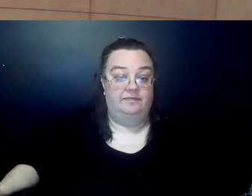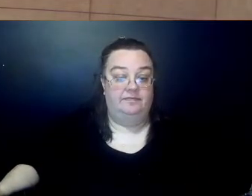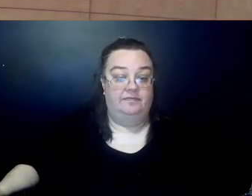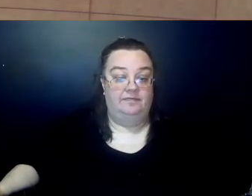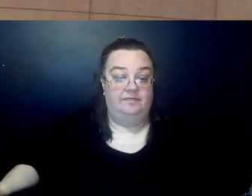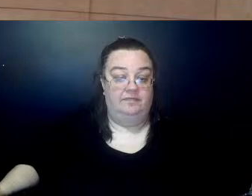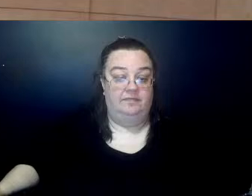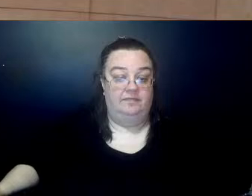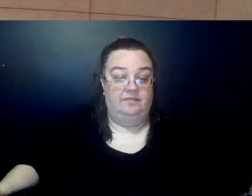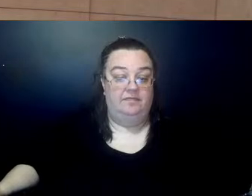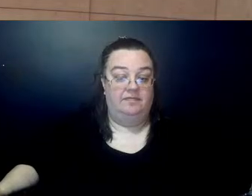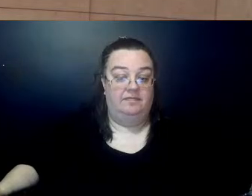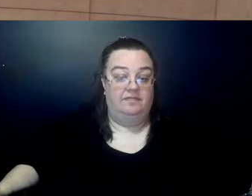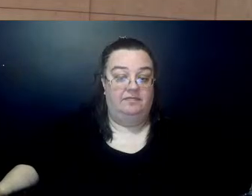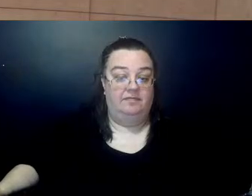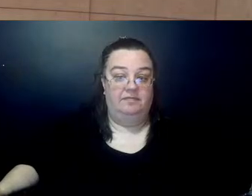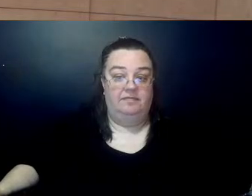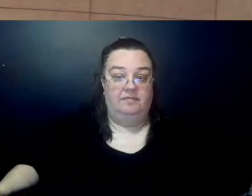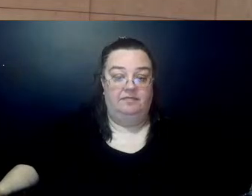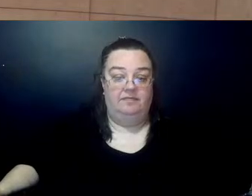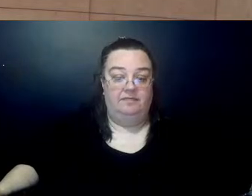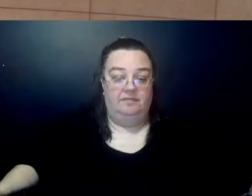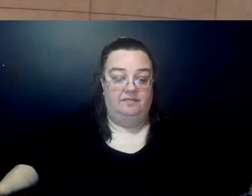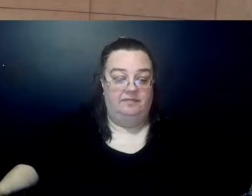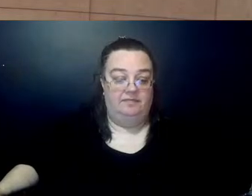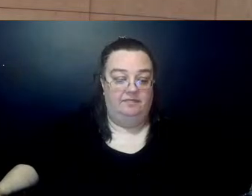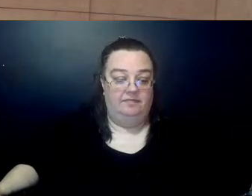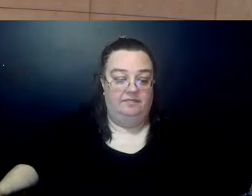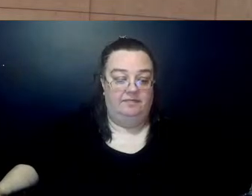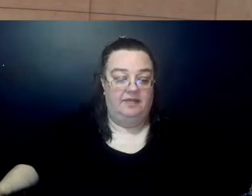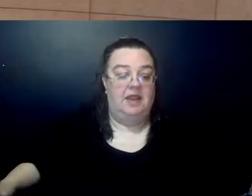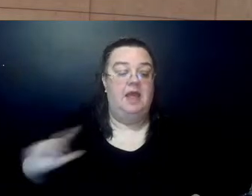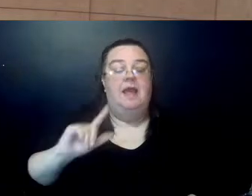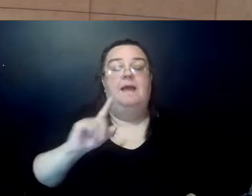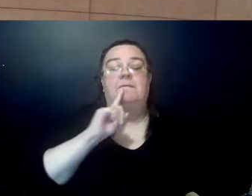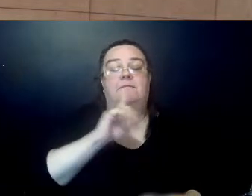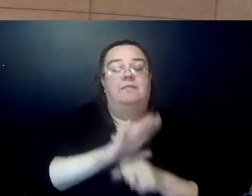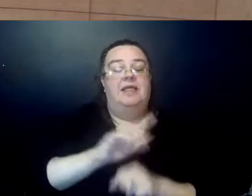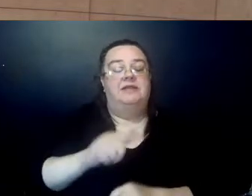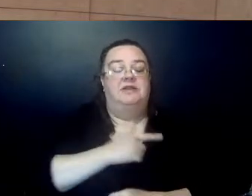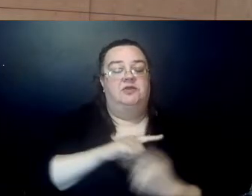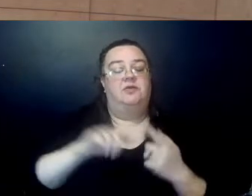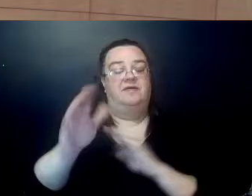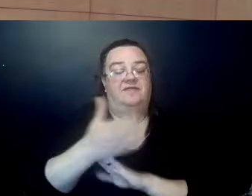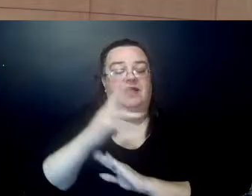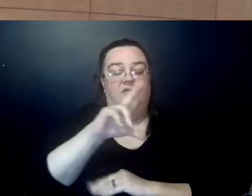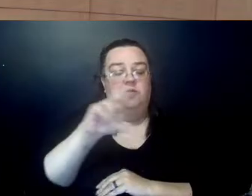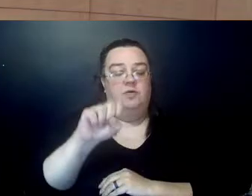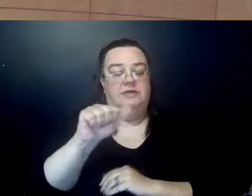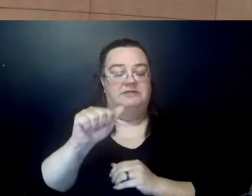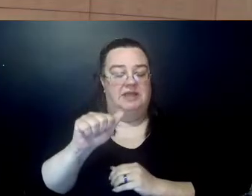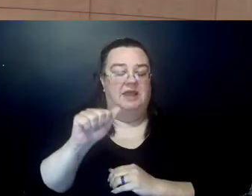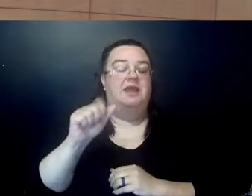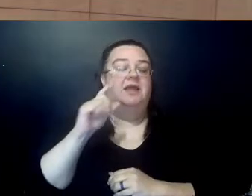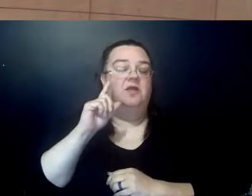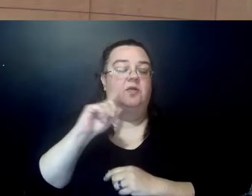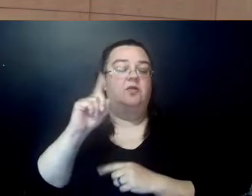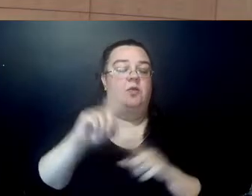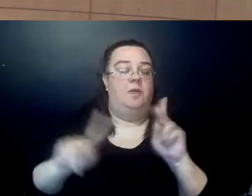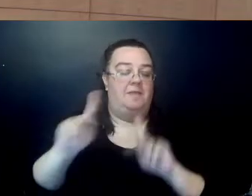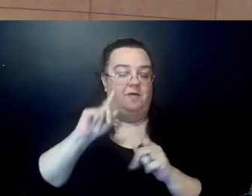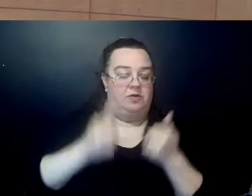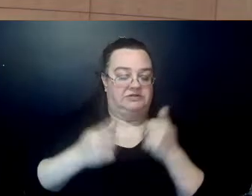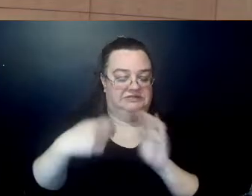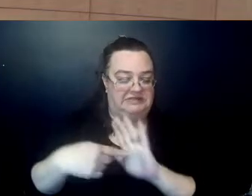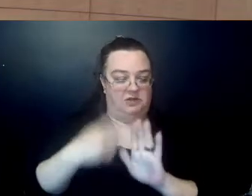I pledge allegiance to the flag of the United States of America and to the republic for which it stands, one nation, under